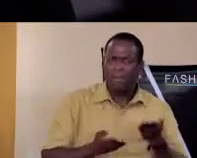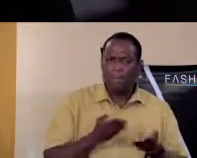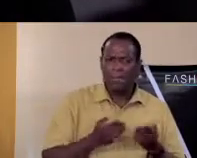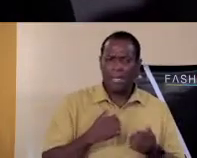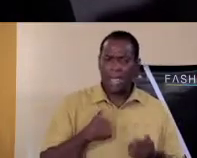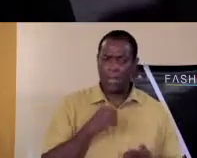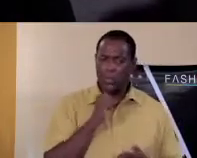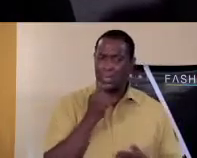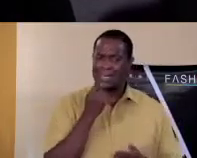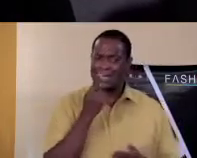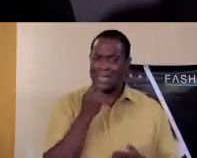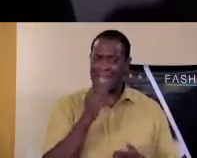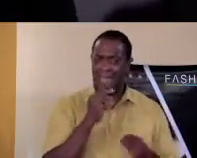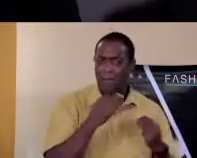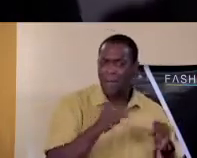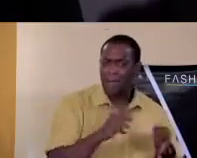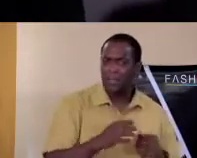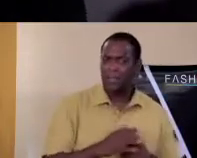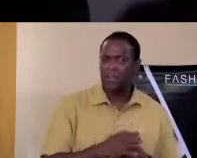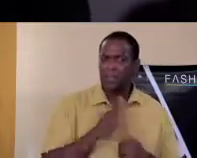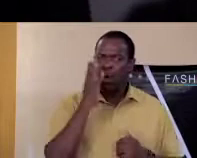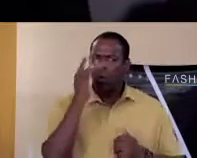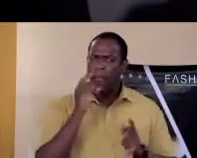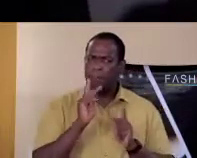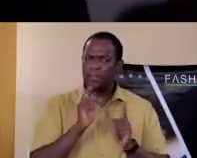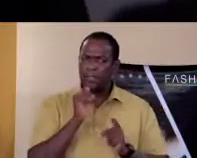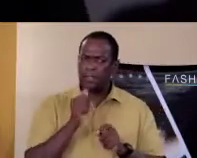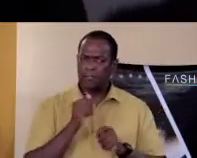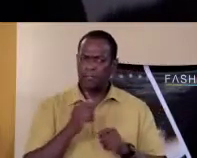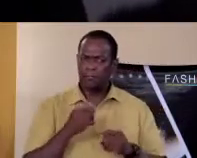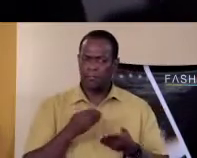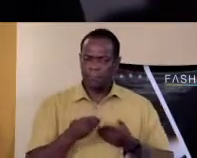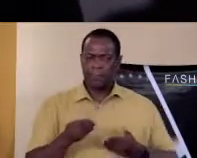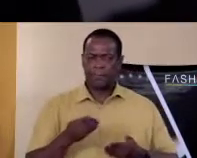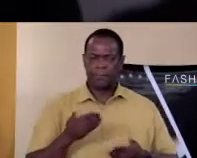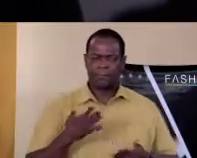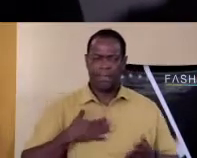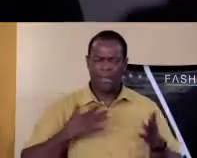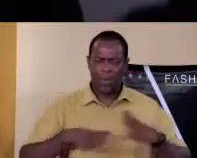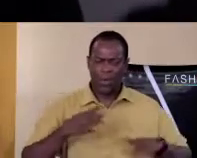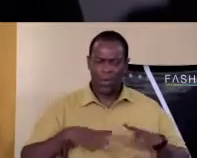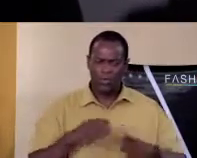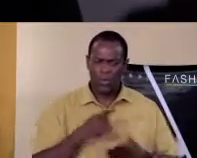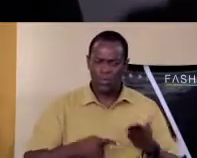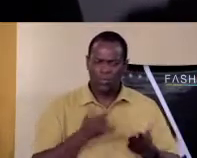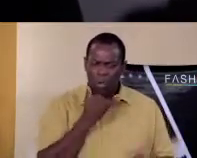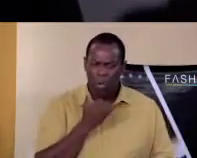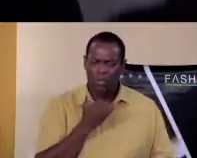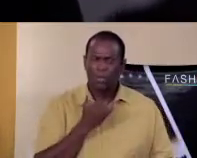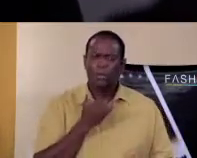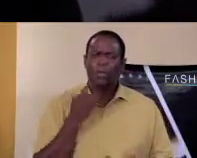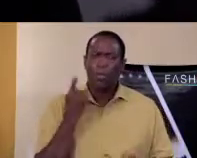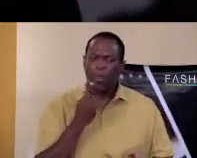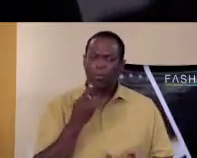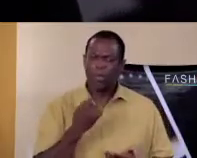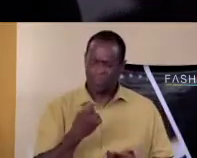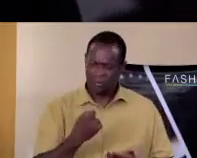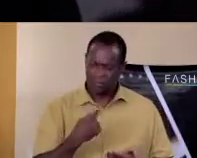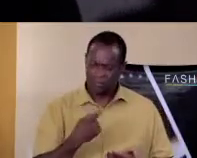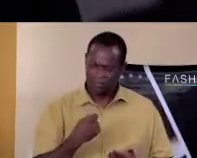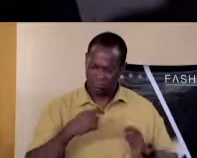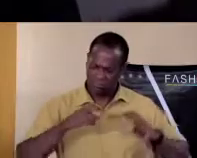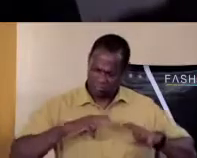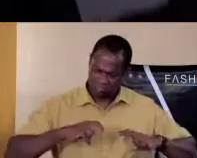market? You know what I mean? You need to keep asking yourself these questions and always be in problem-solving mode to be able to get